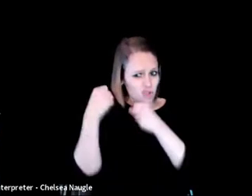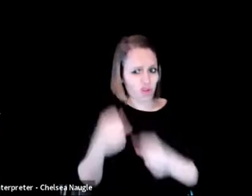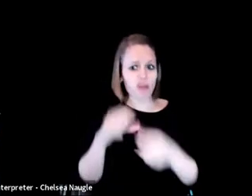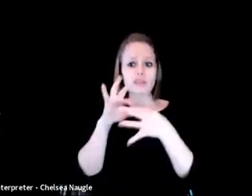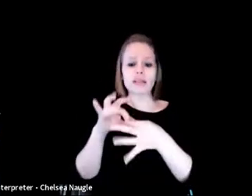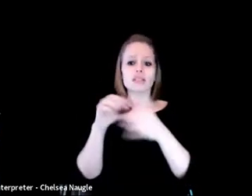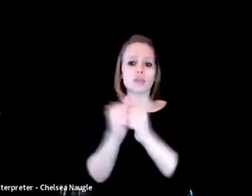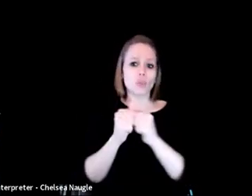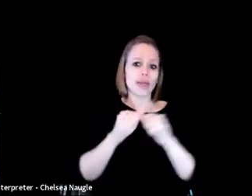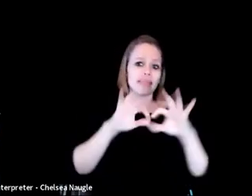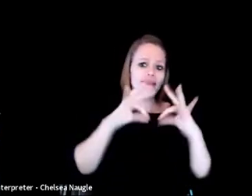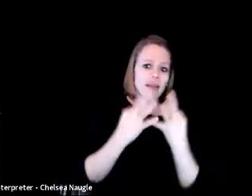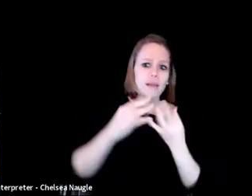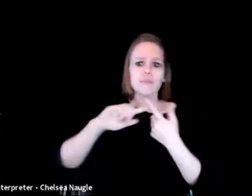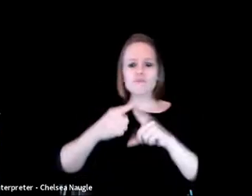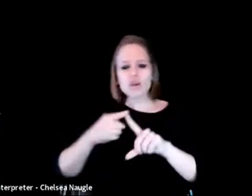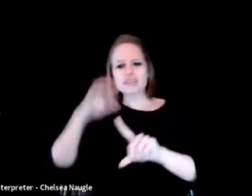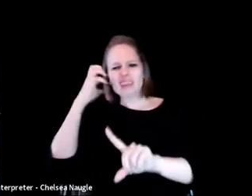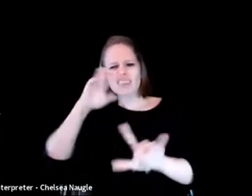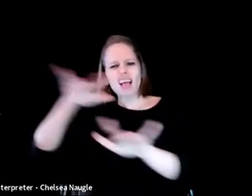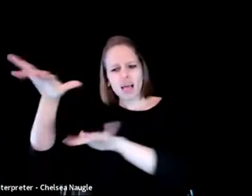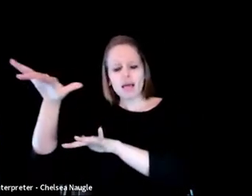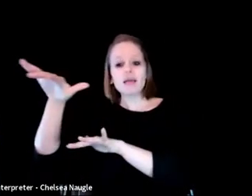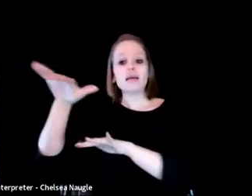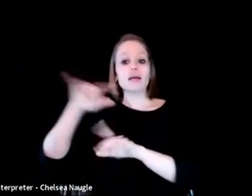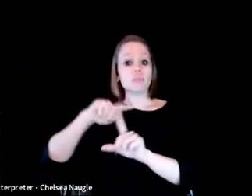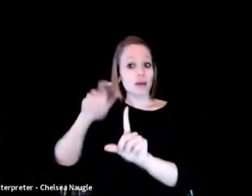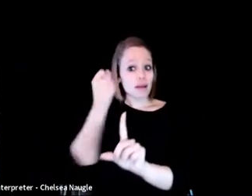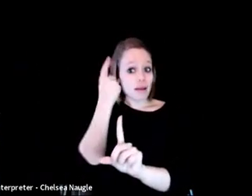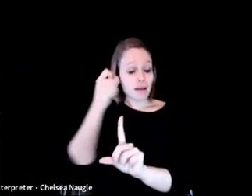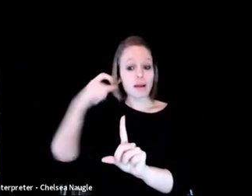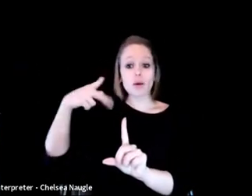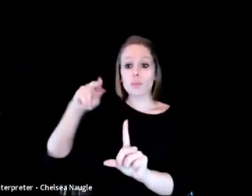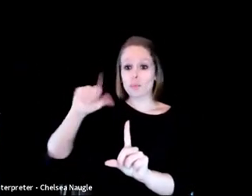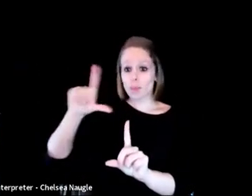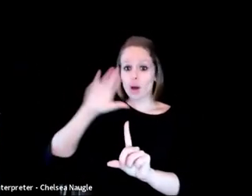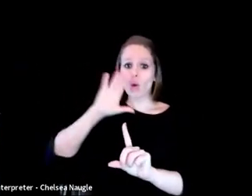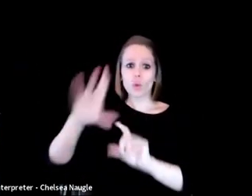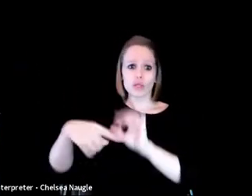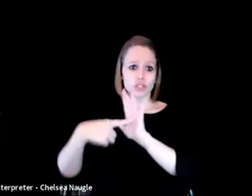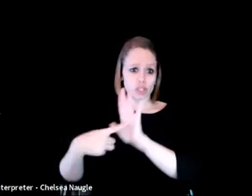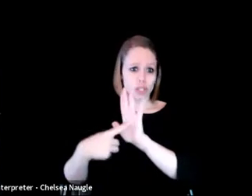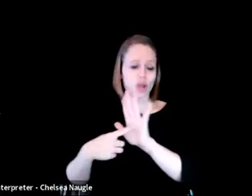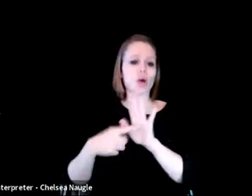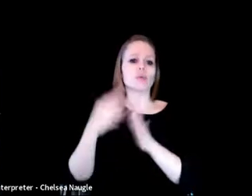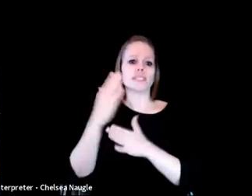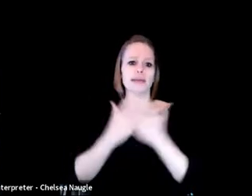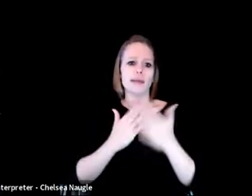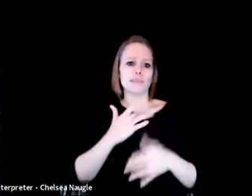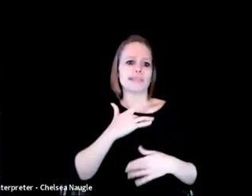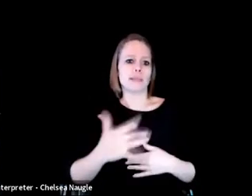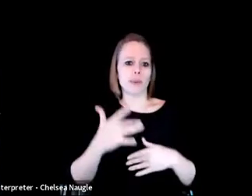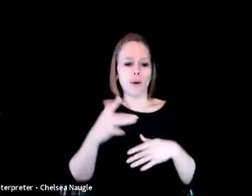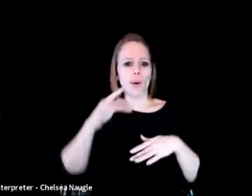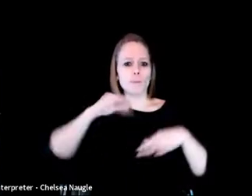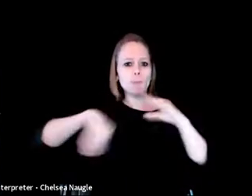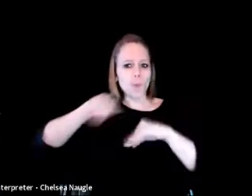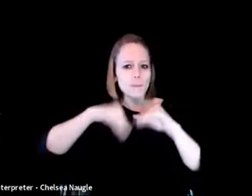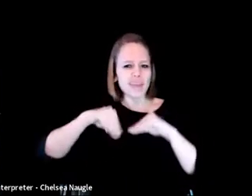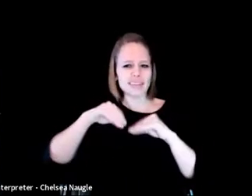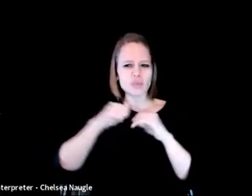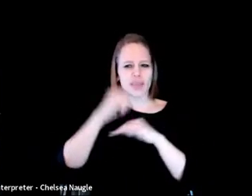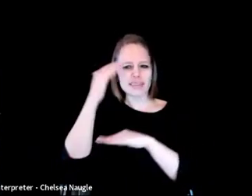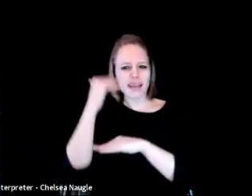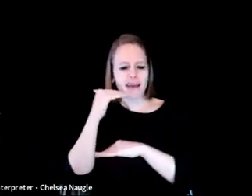that. But what you might see with Paul is he does have those stereotyped repetitive movements. He does like things to kind of be